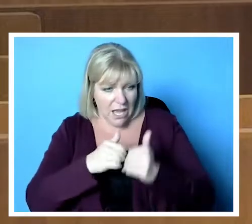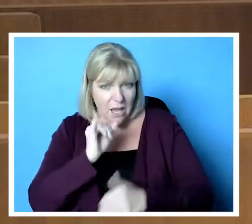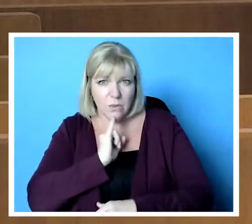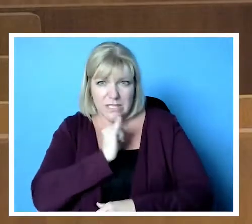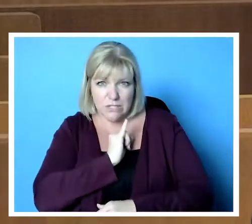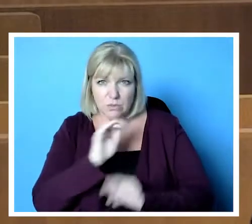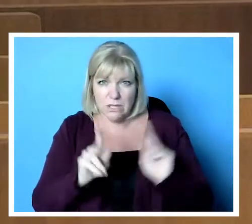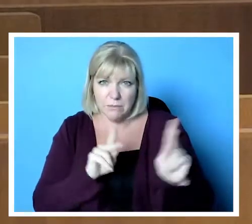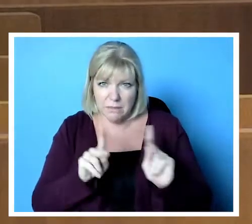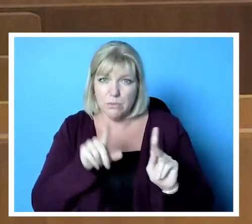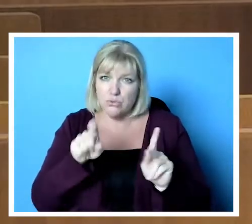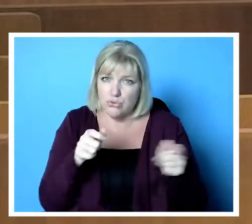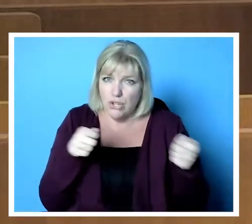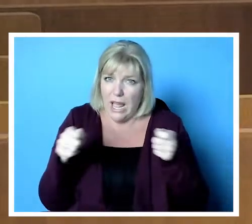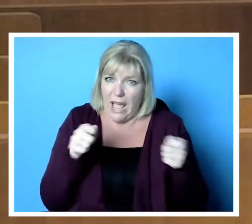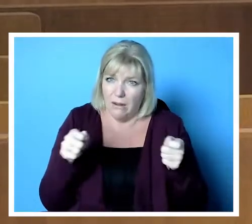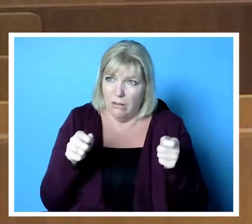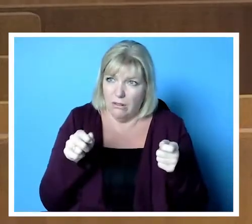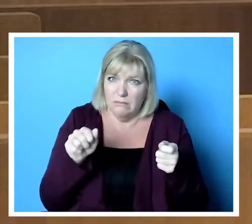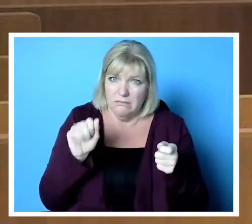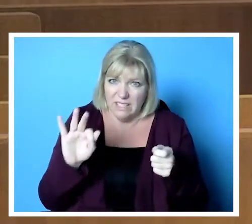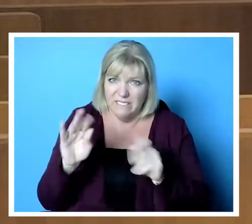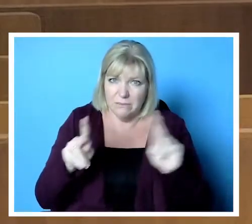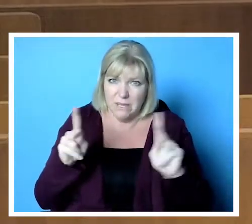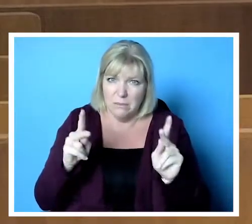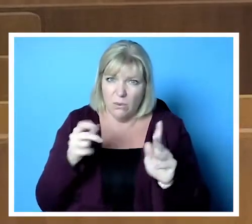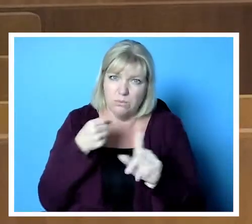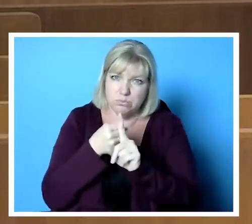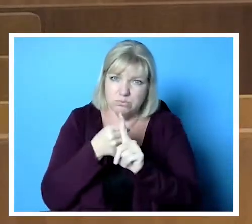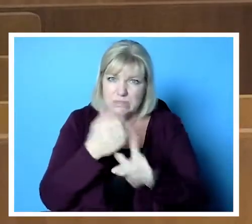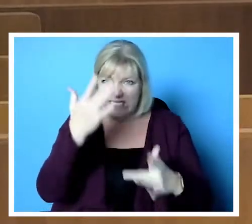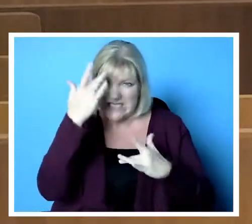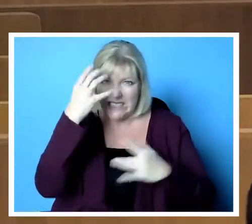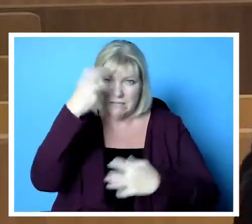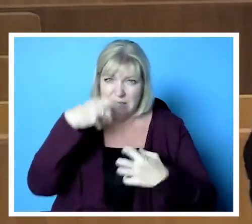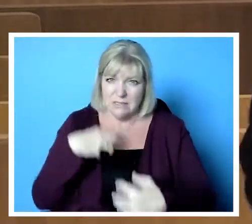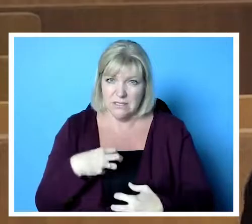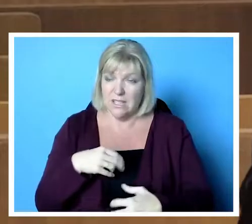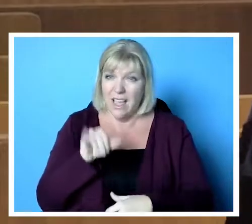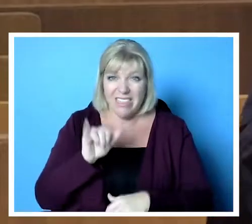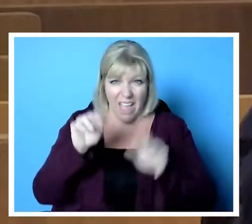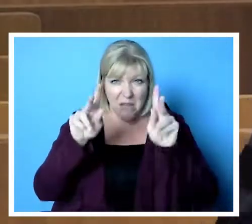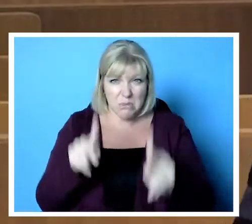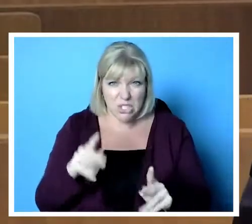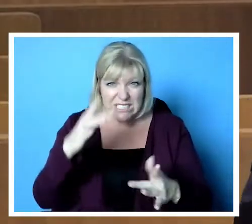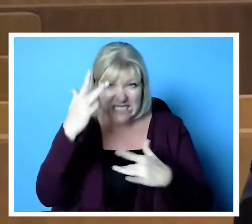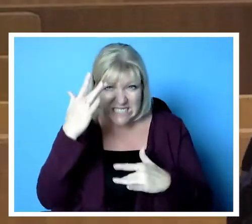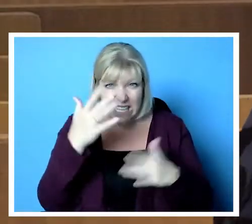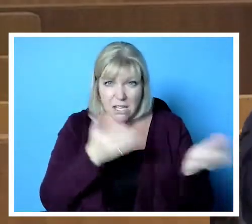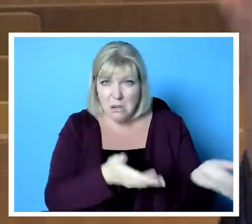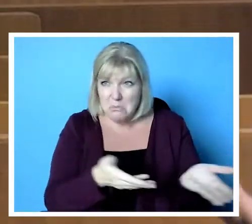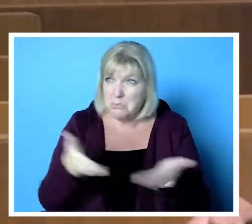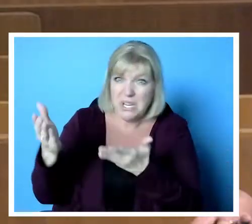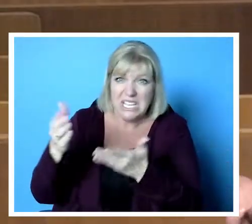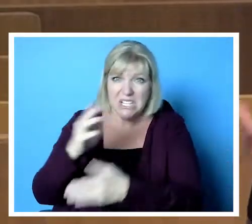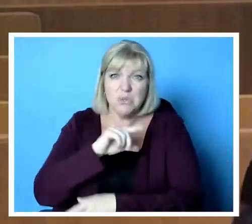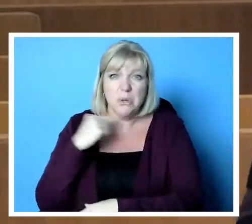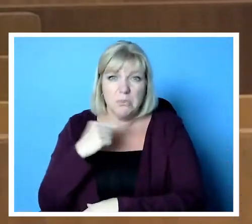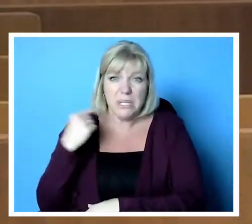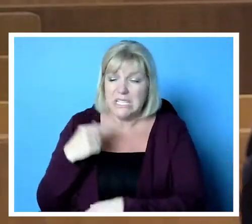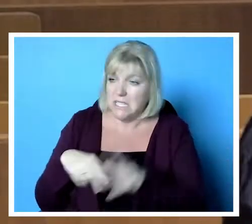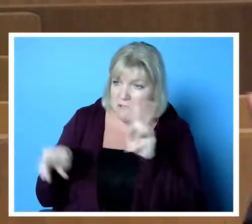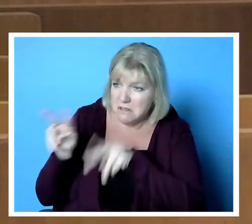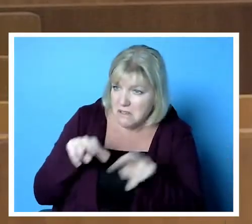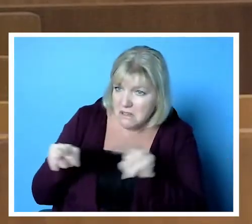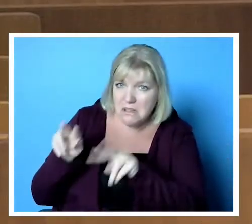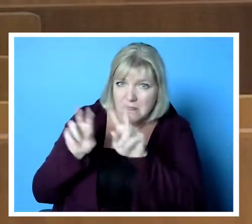handle cases of leprosy. And it involved, you know, bringing the infected person to a priest who had to examine them, and then they